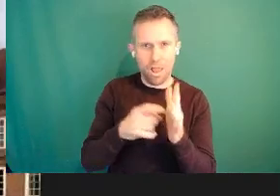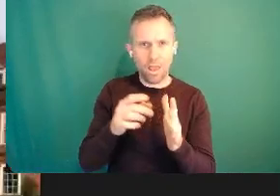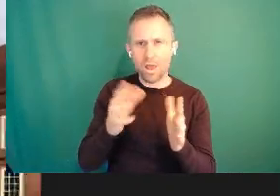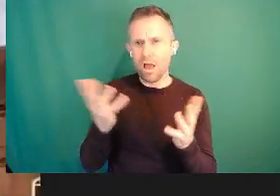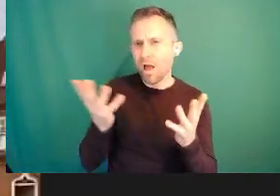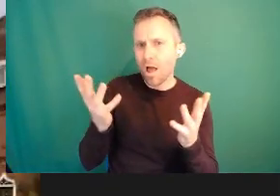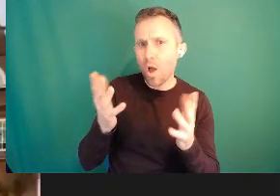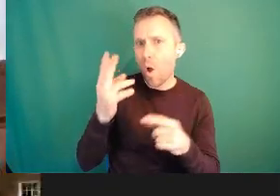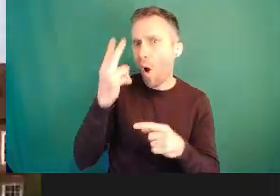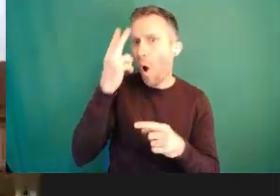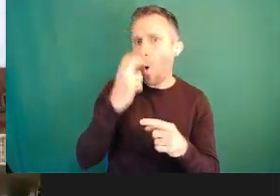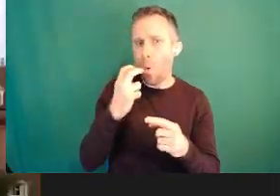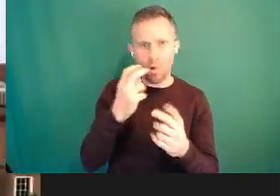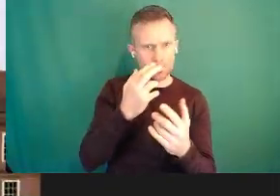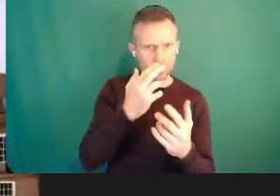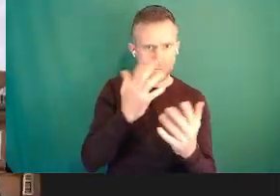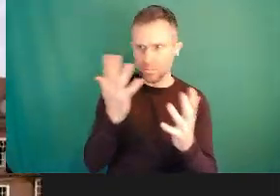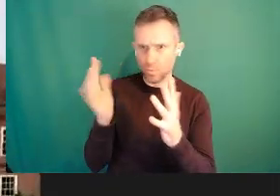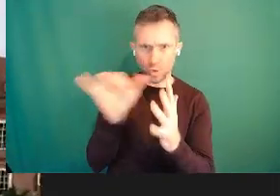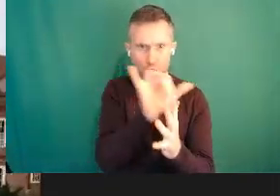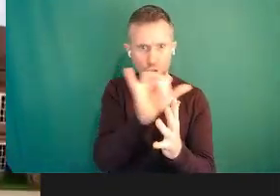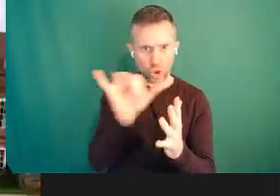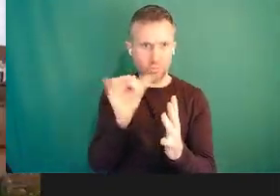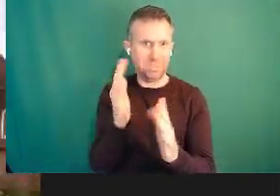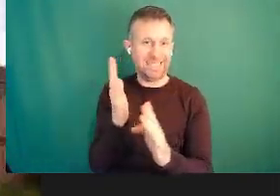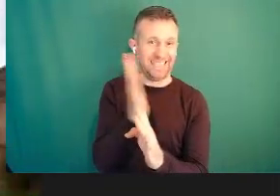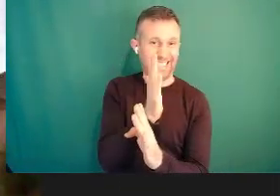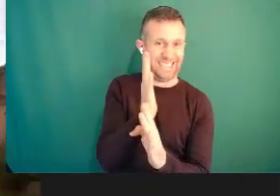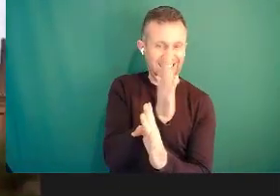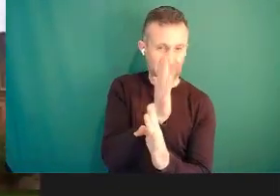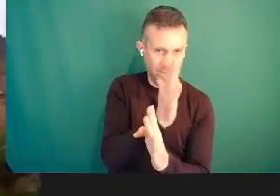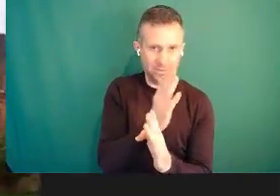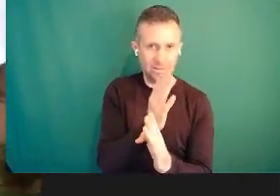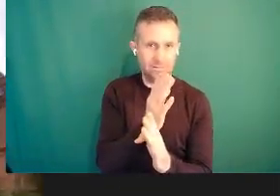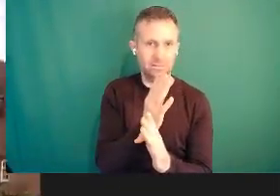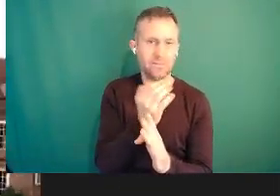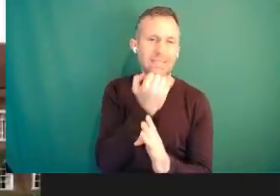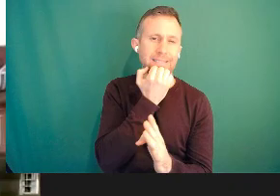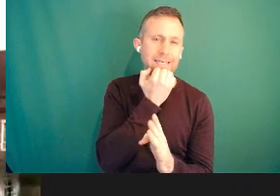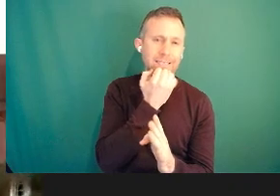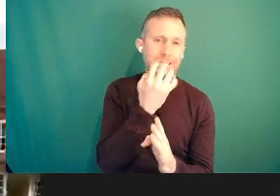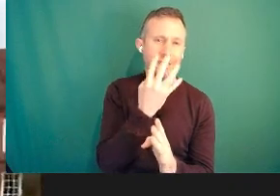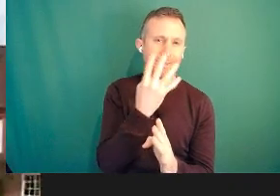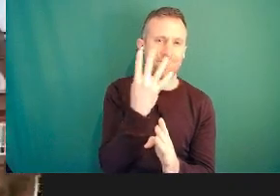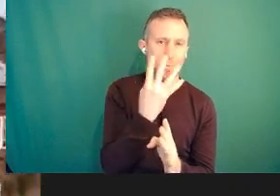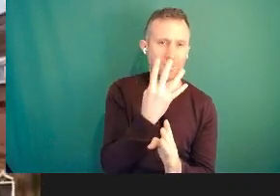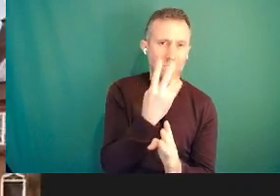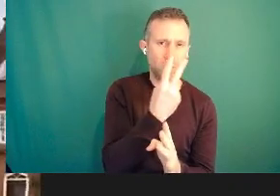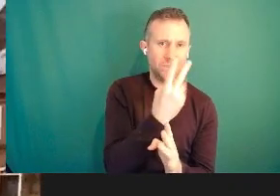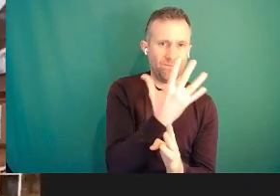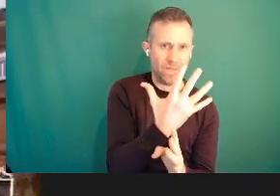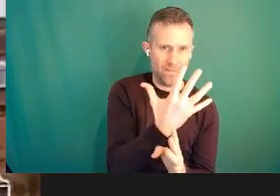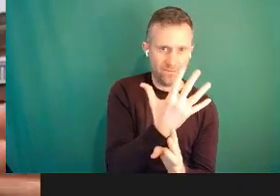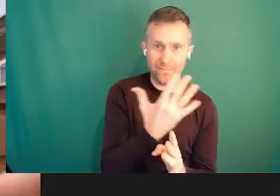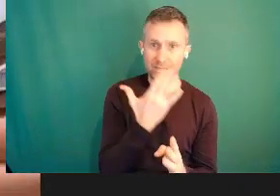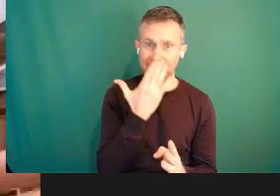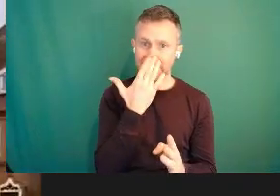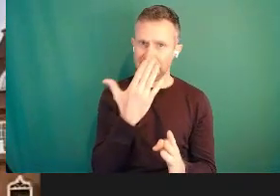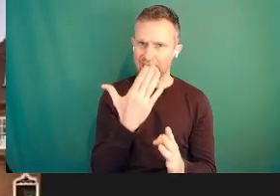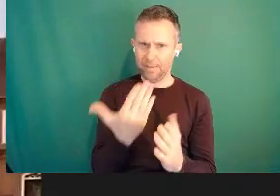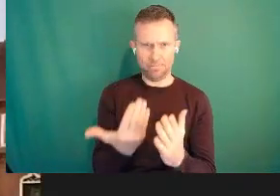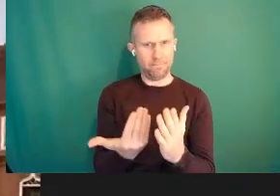from 1425. It looks much newer than it is. So hidden behind this